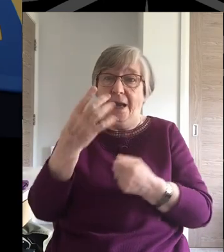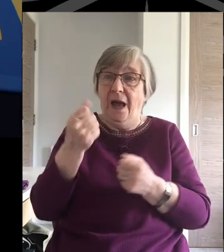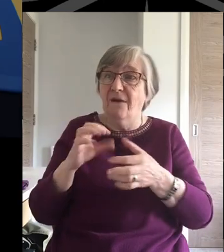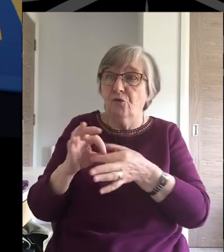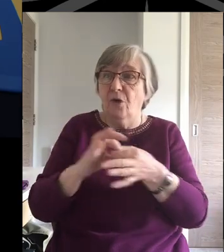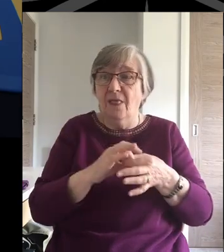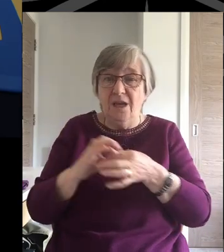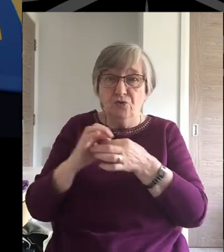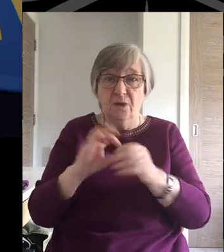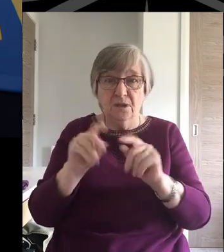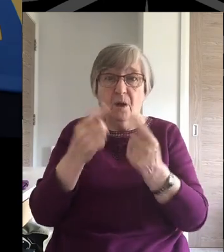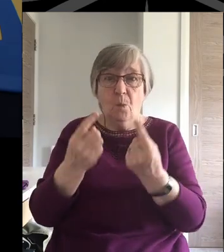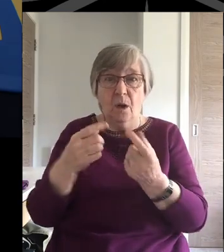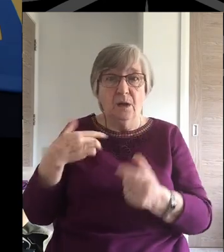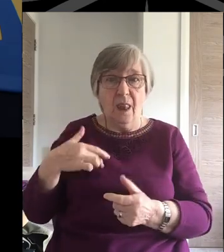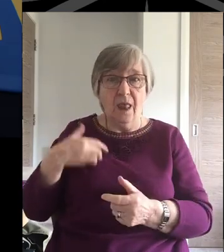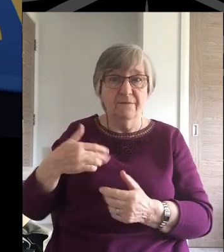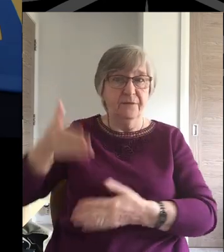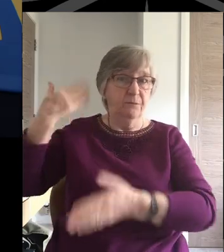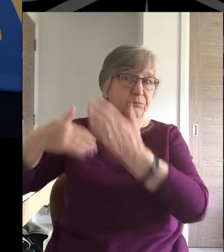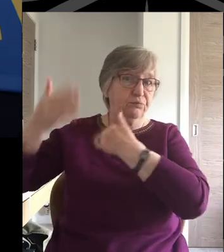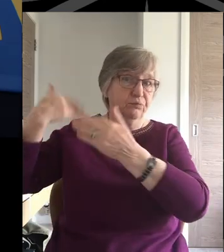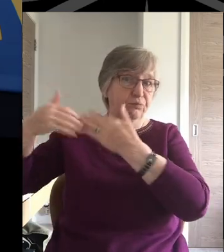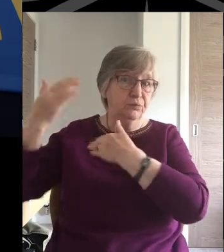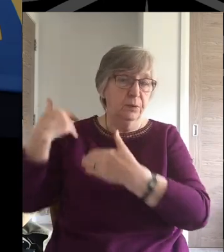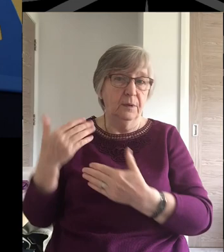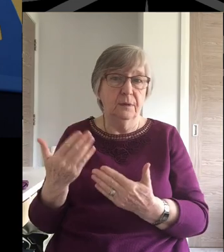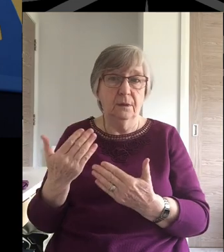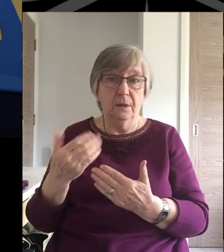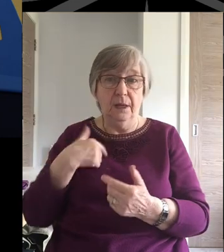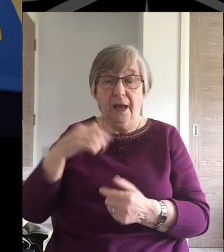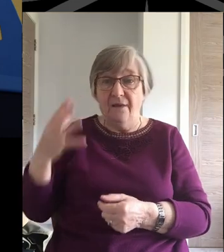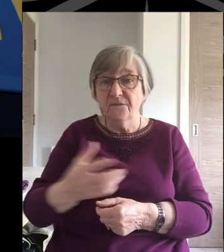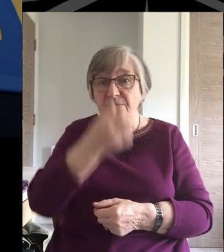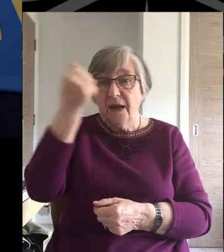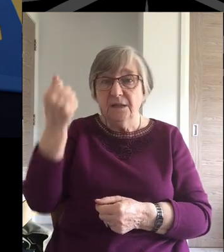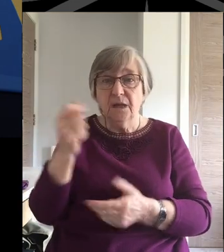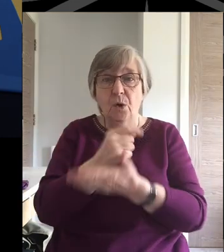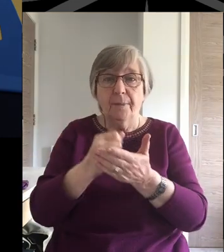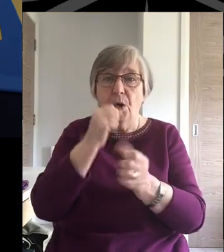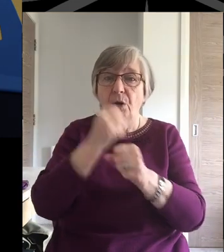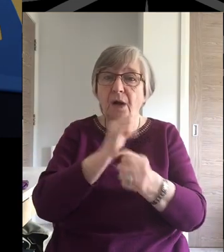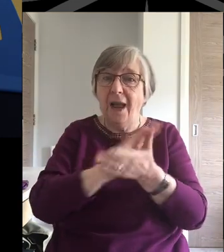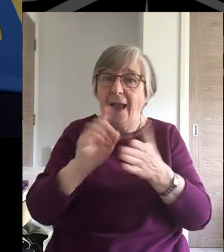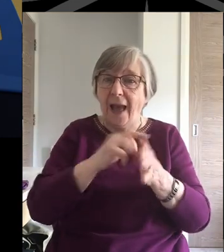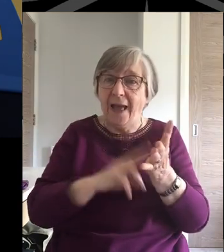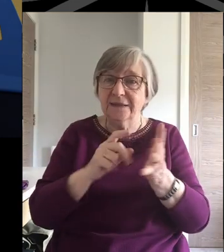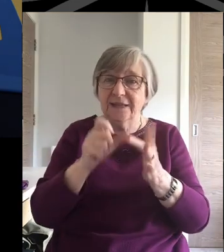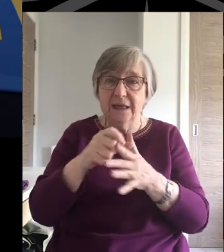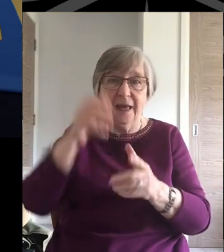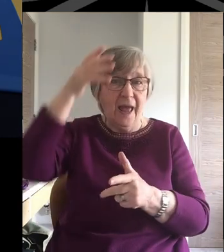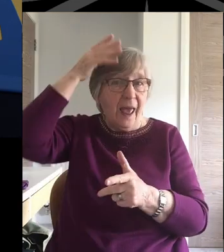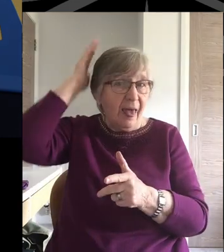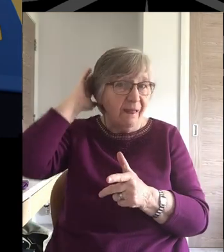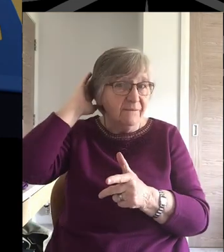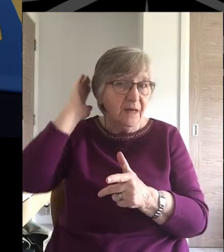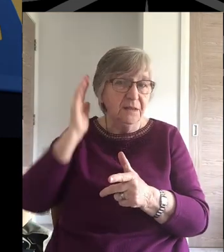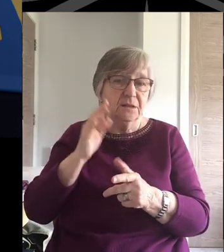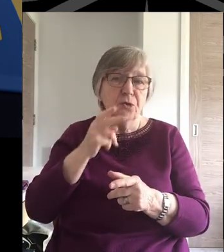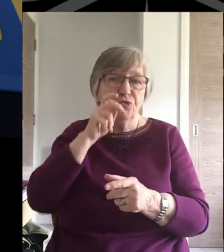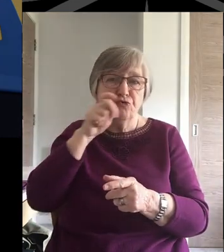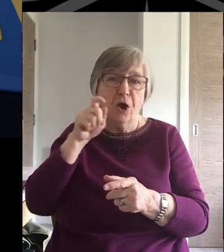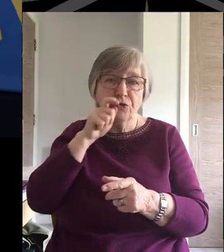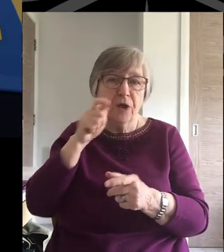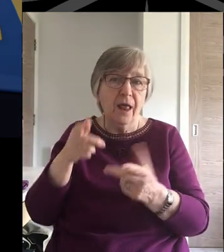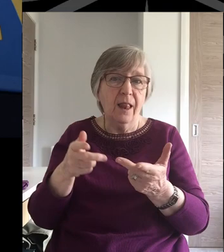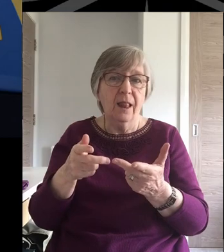relationship with someone who lived a long time ago. I can find out things about Gandhi, about Elvis Presley, about Churchill, about